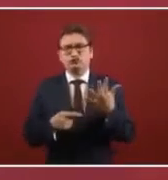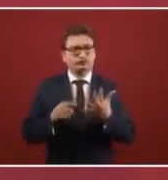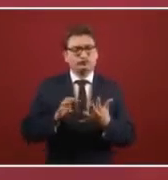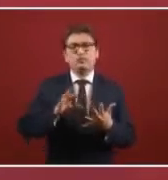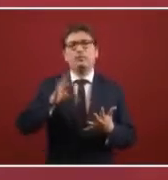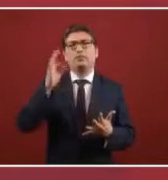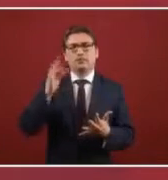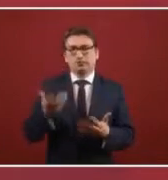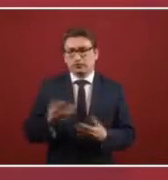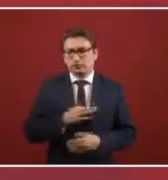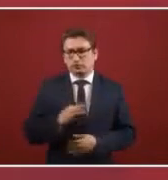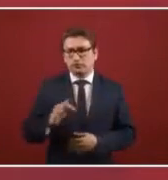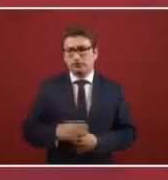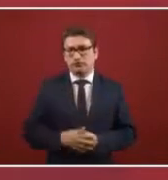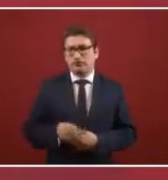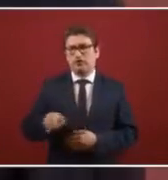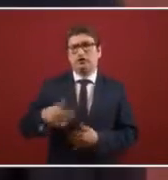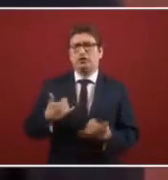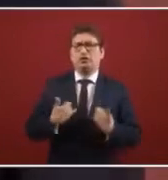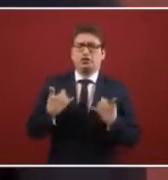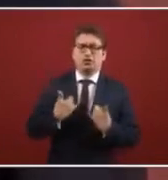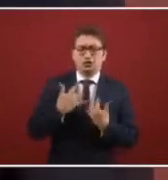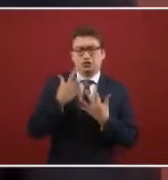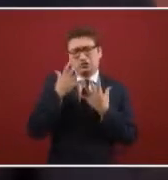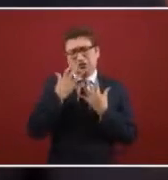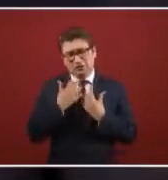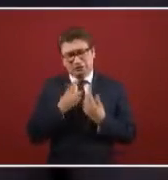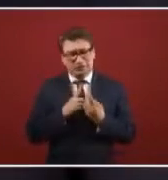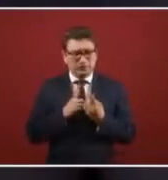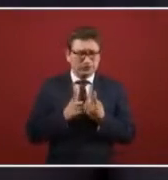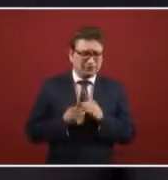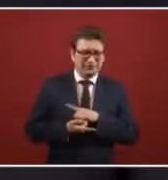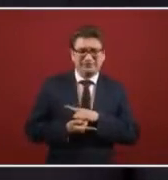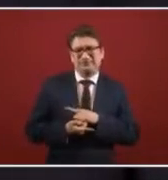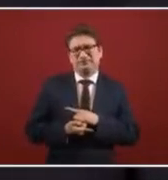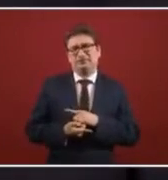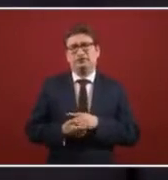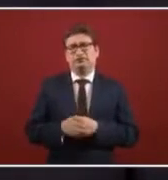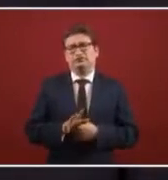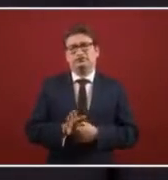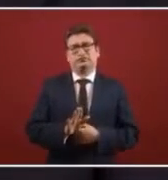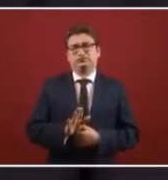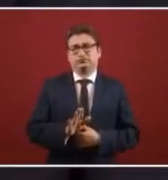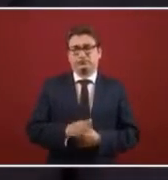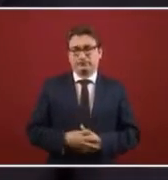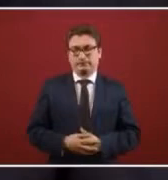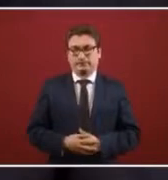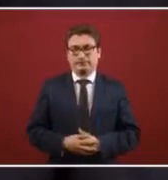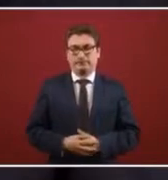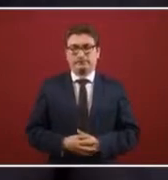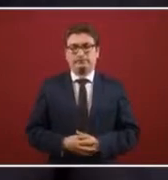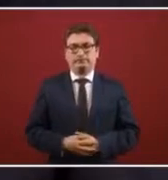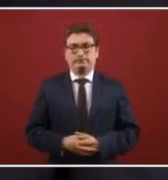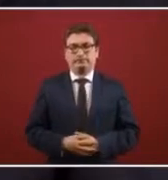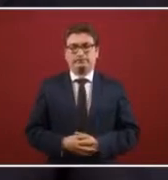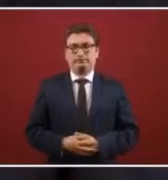the alternatives. Nada de que el joven se Not deprime that o permitir the child becomes